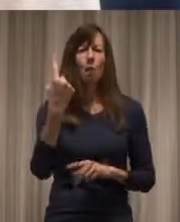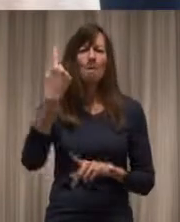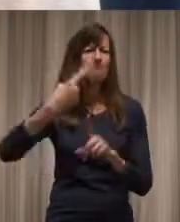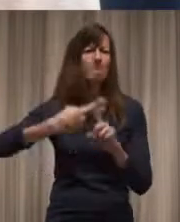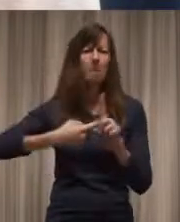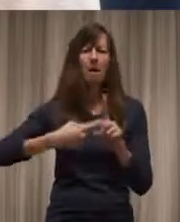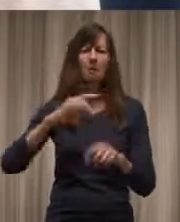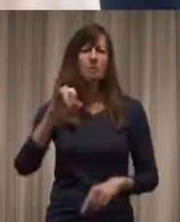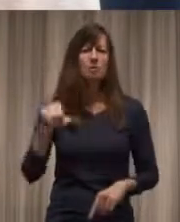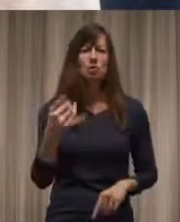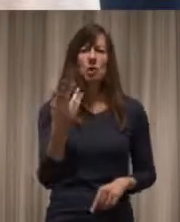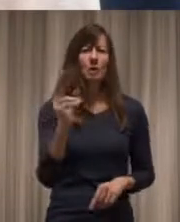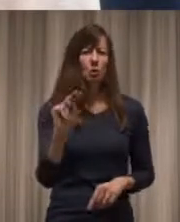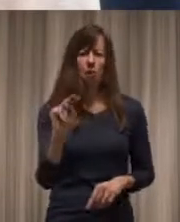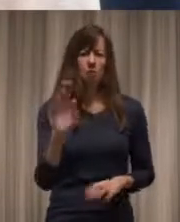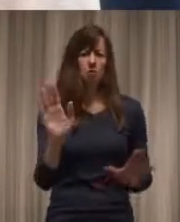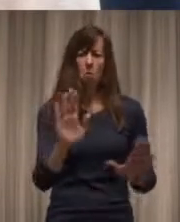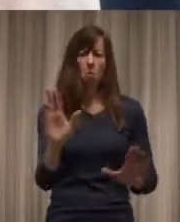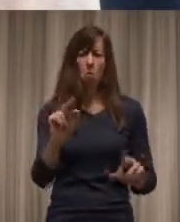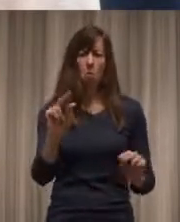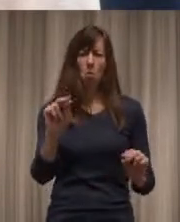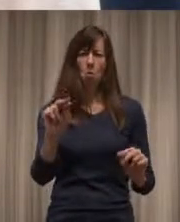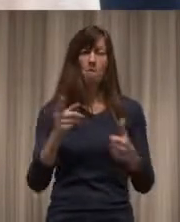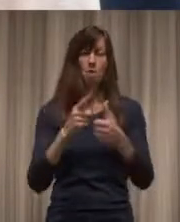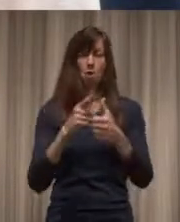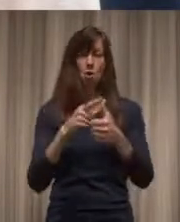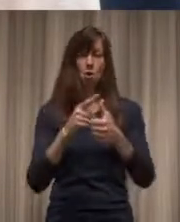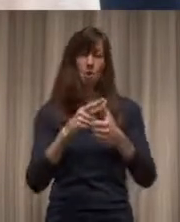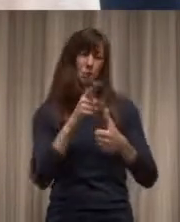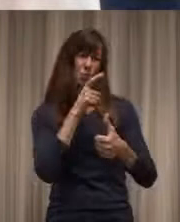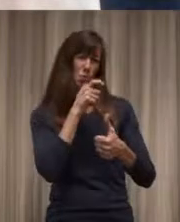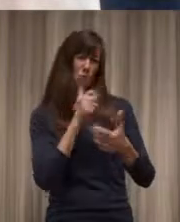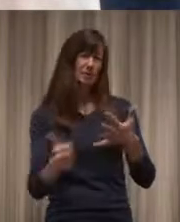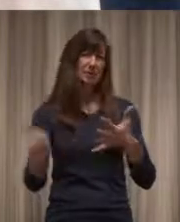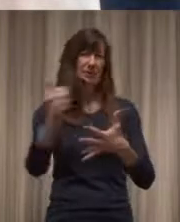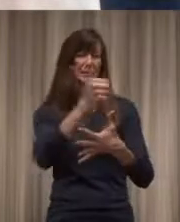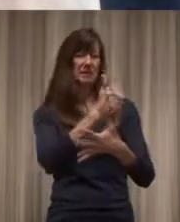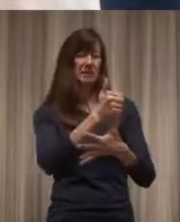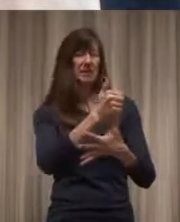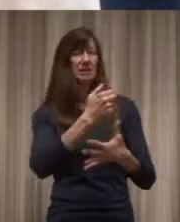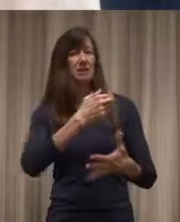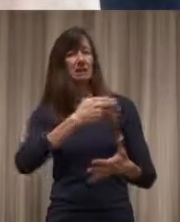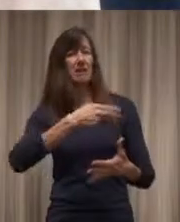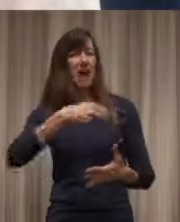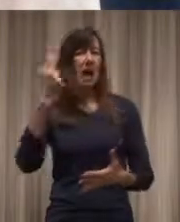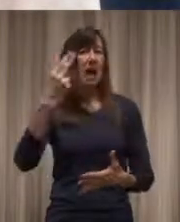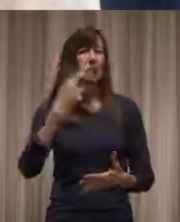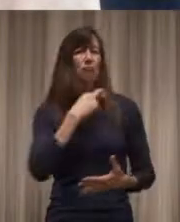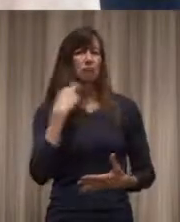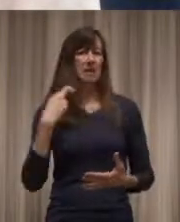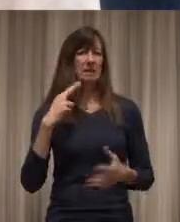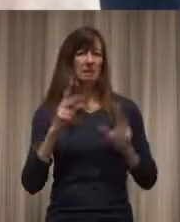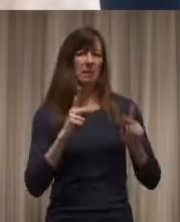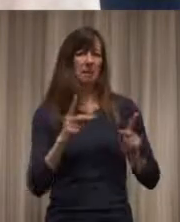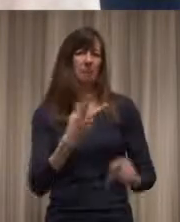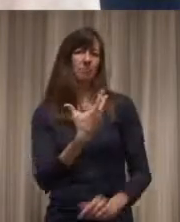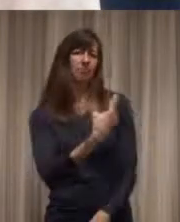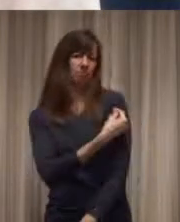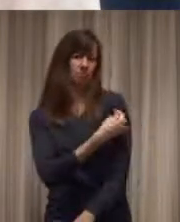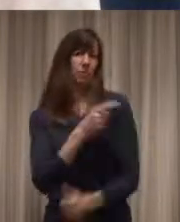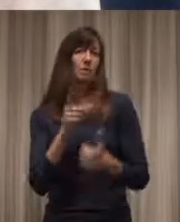of priority health workers and others at high risk, and that is limited not by our distribution capability, but really